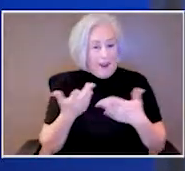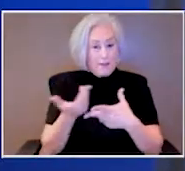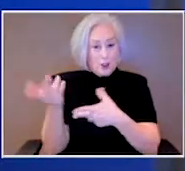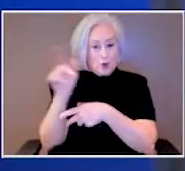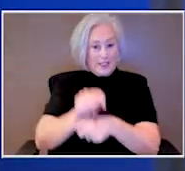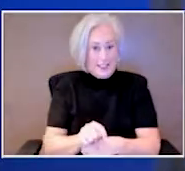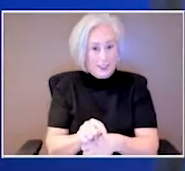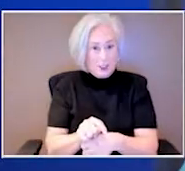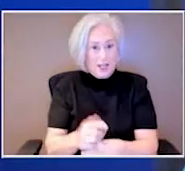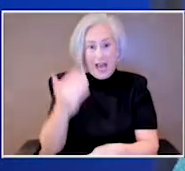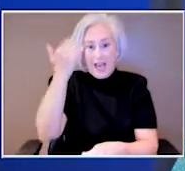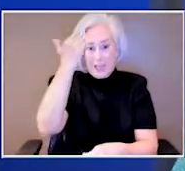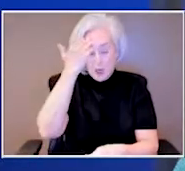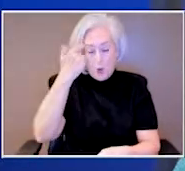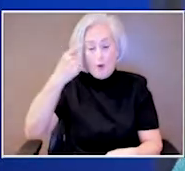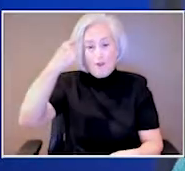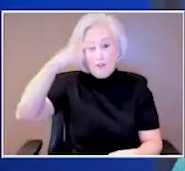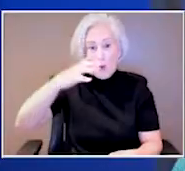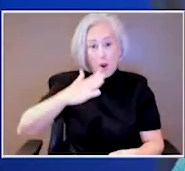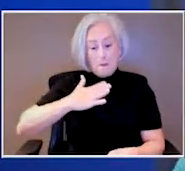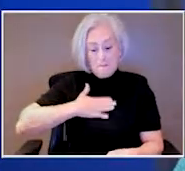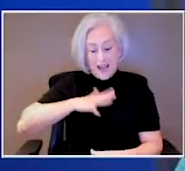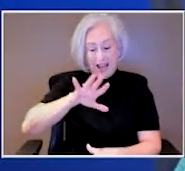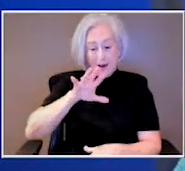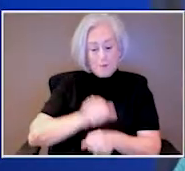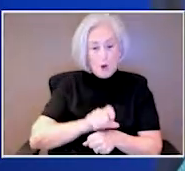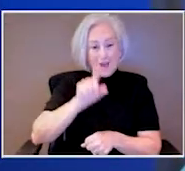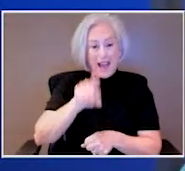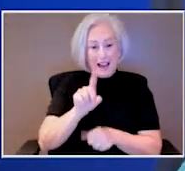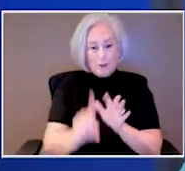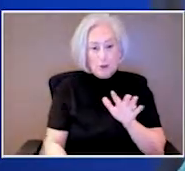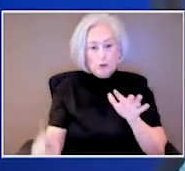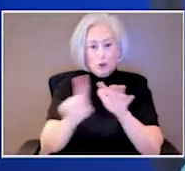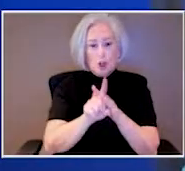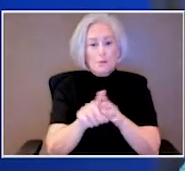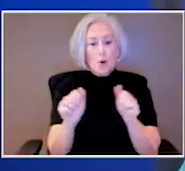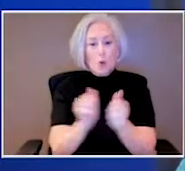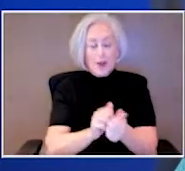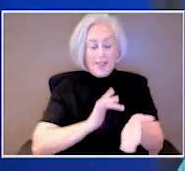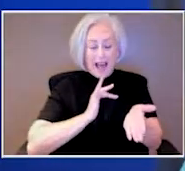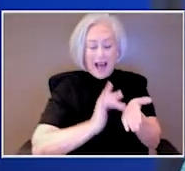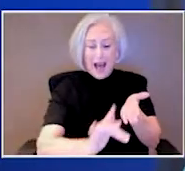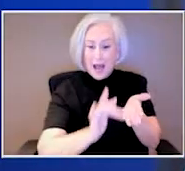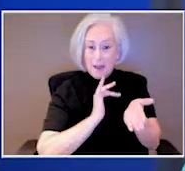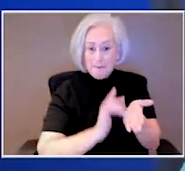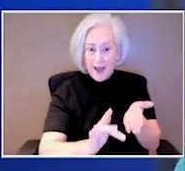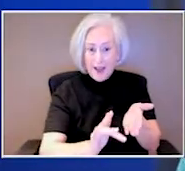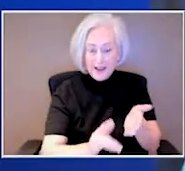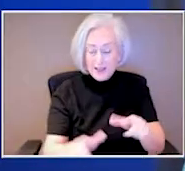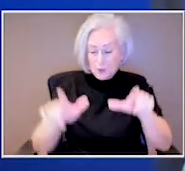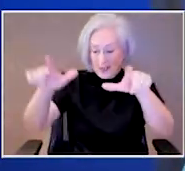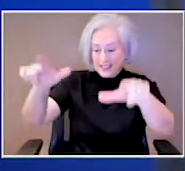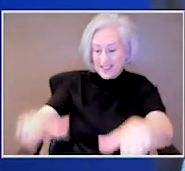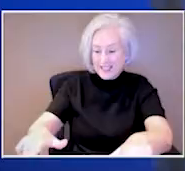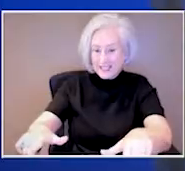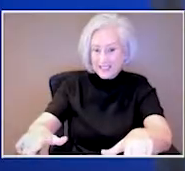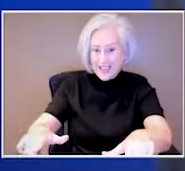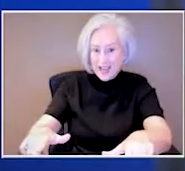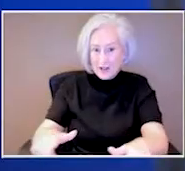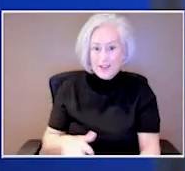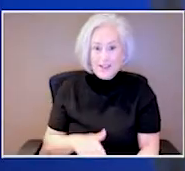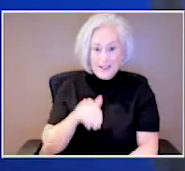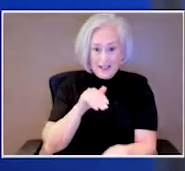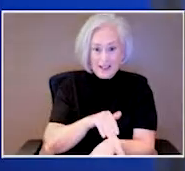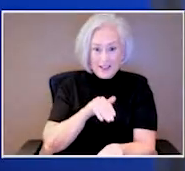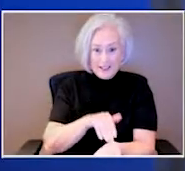my appointments, I have to show up with my iPad. And the iPad goes on the table, and the doctors put their phones on the table, and we all